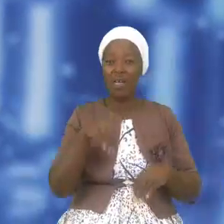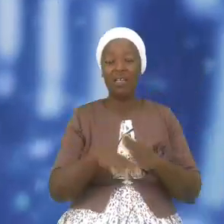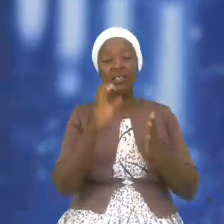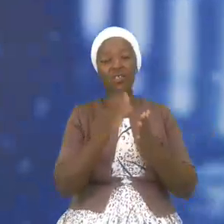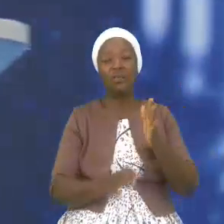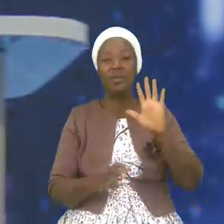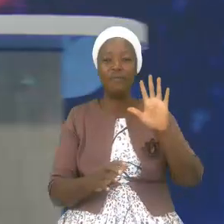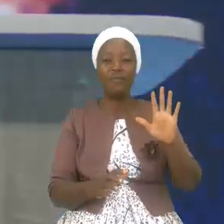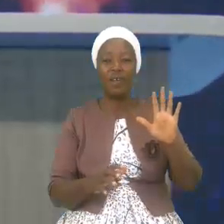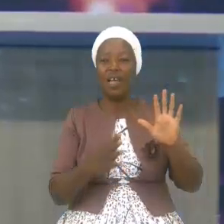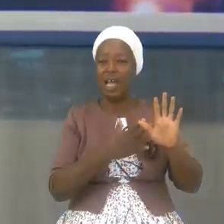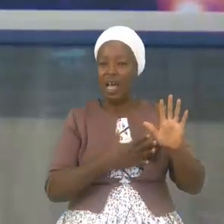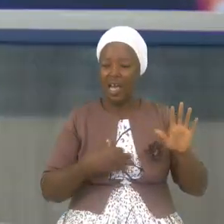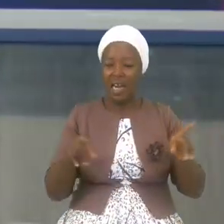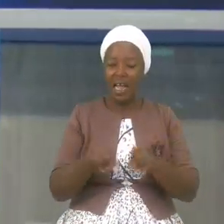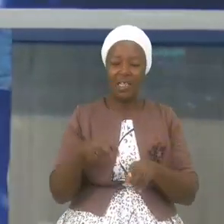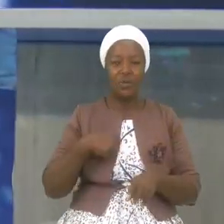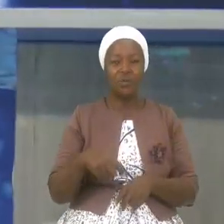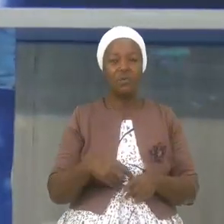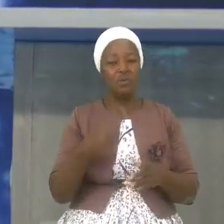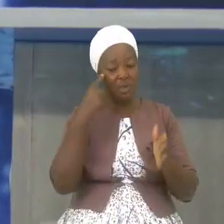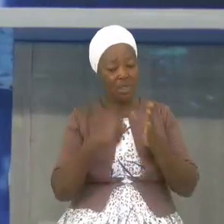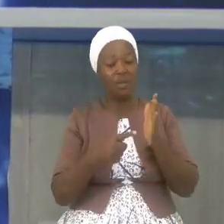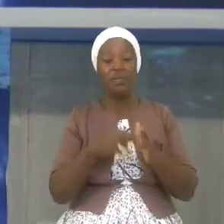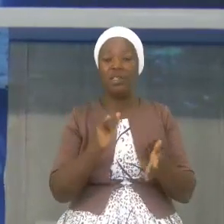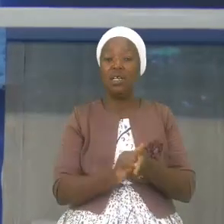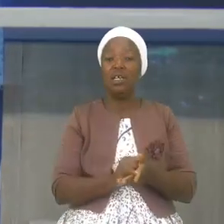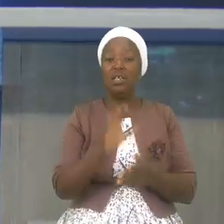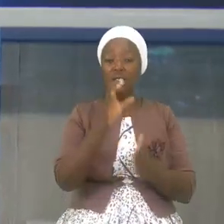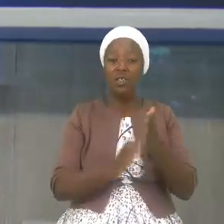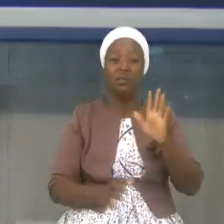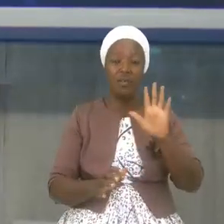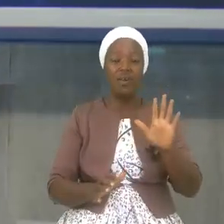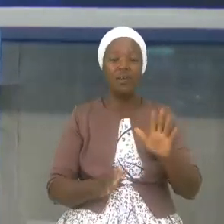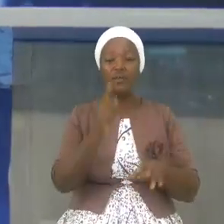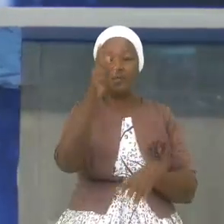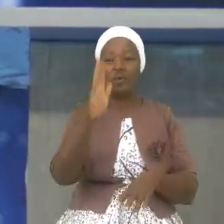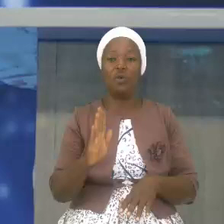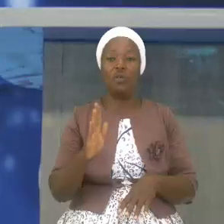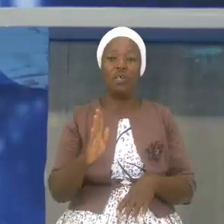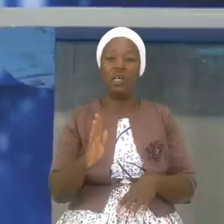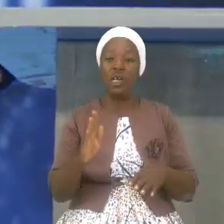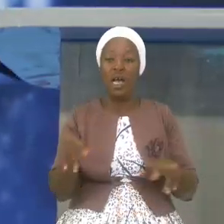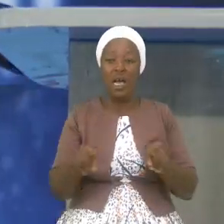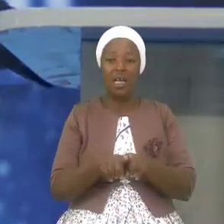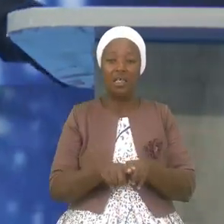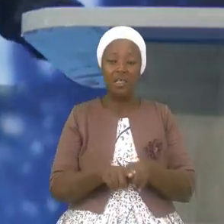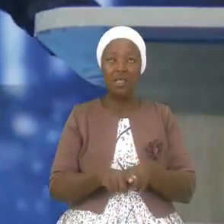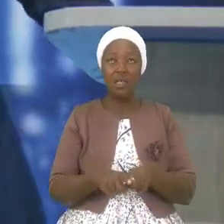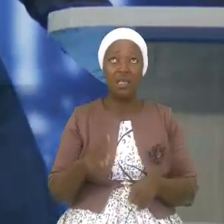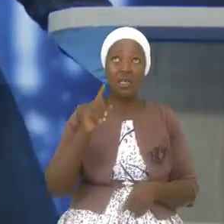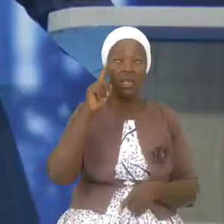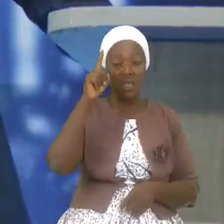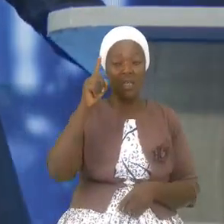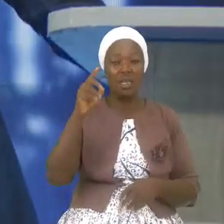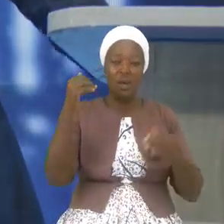5, God has a word. And when he speaks the word, he stands